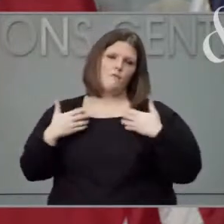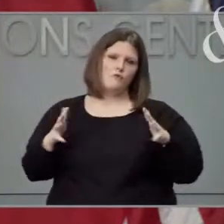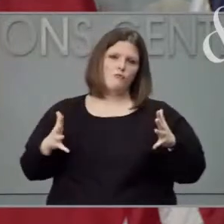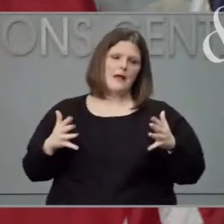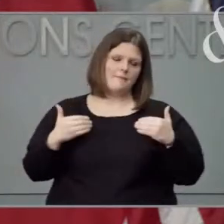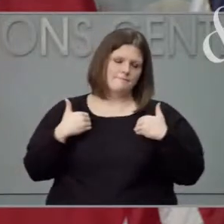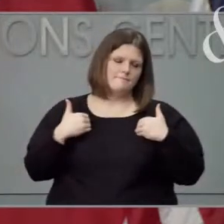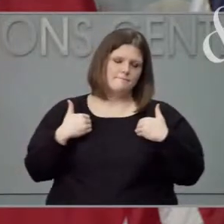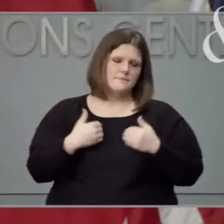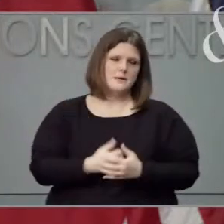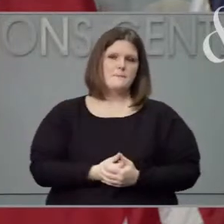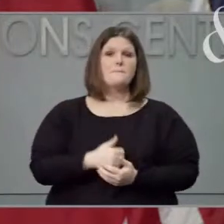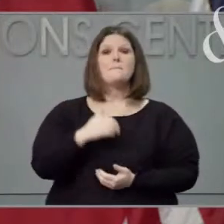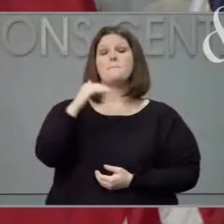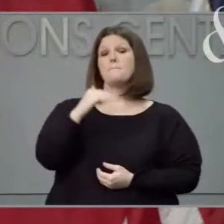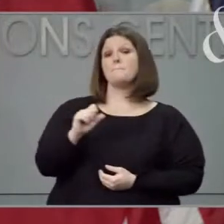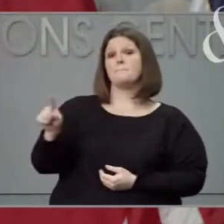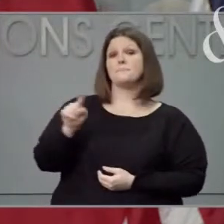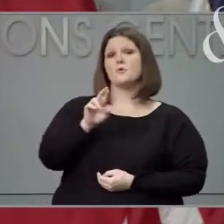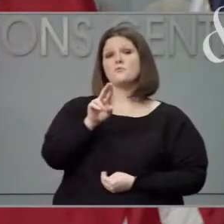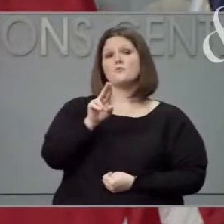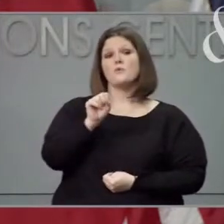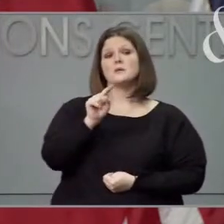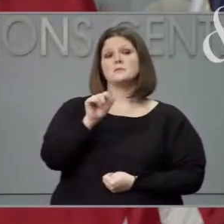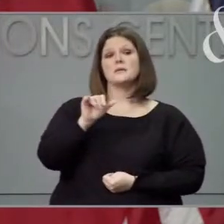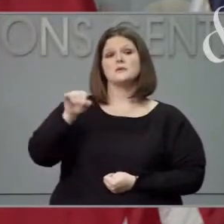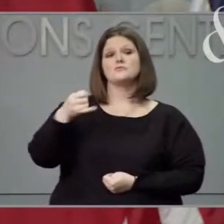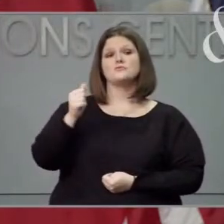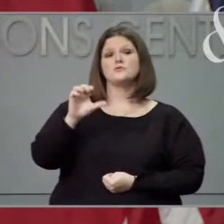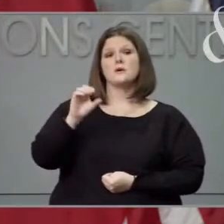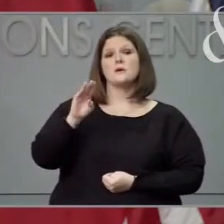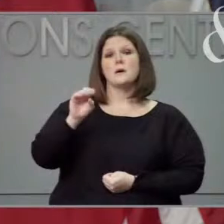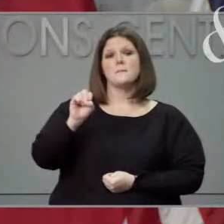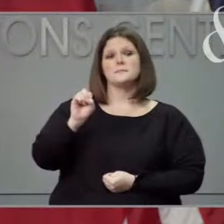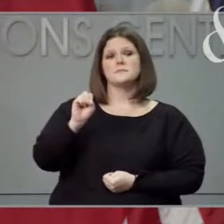Next question is from Rusty Jacobs with WUNC.